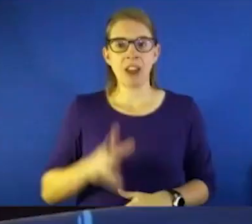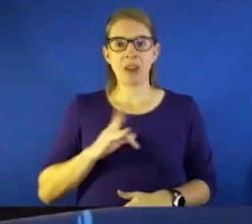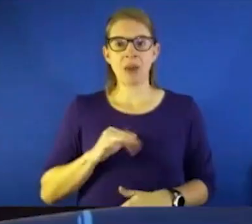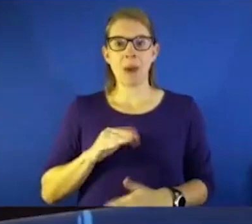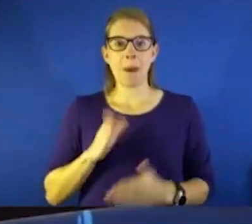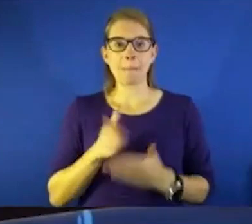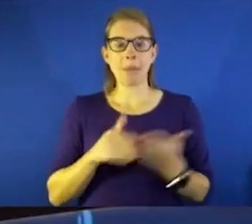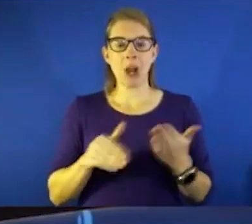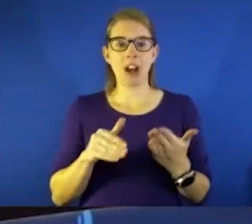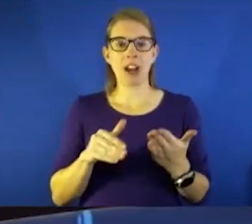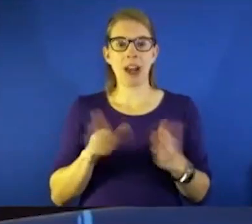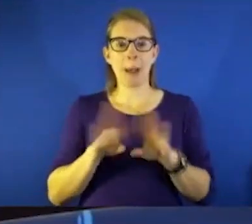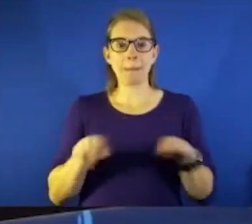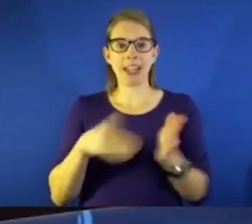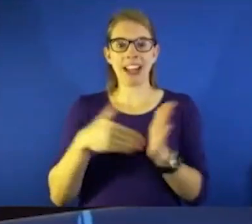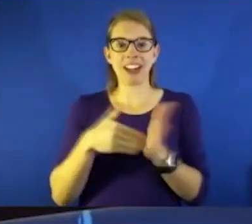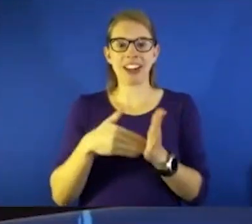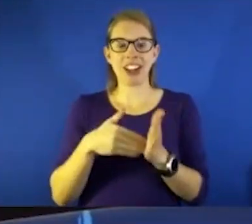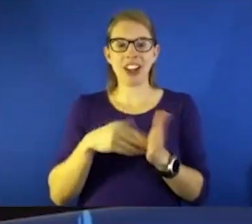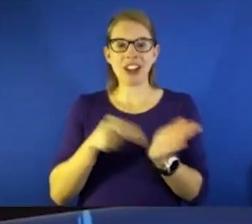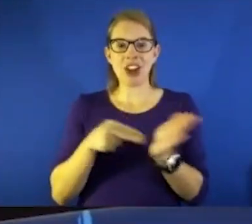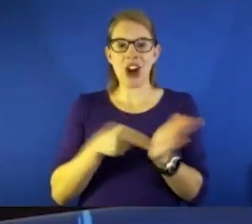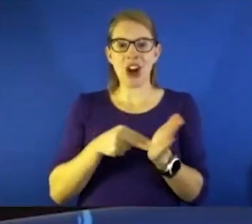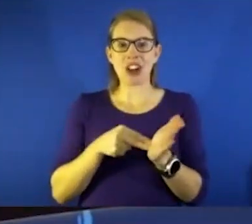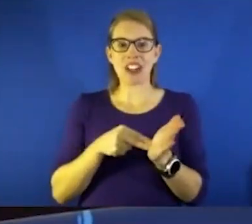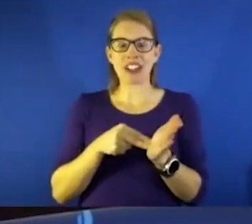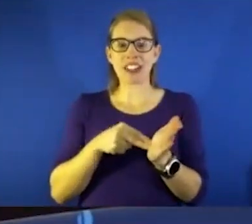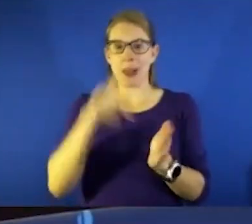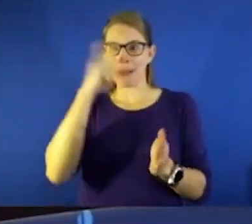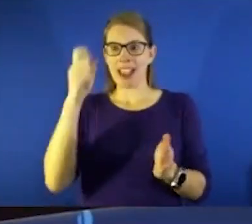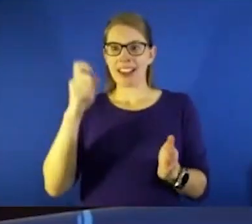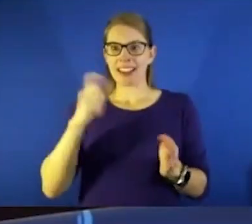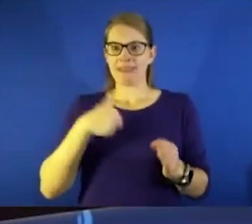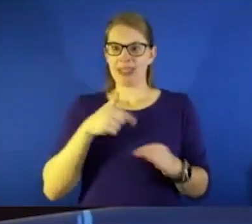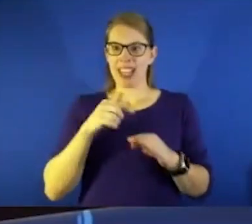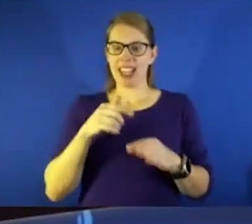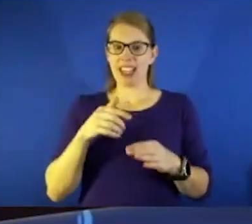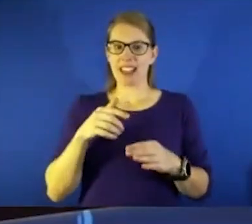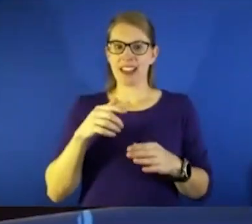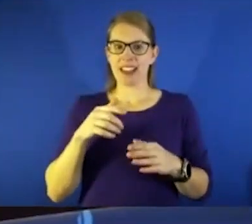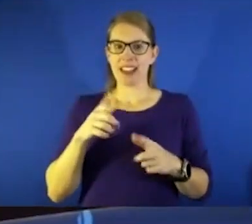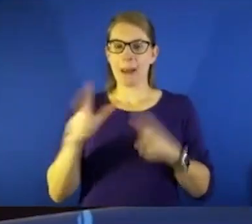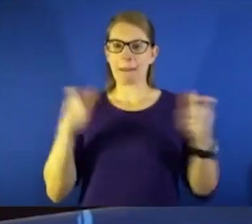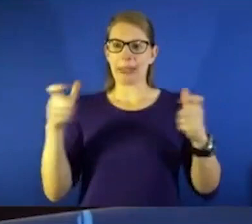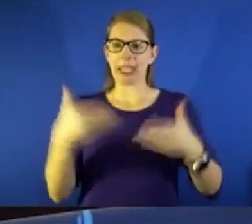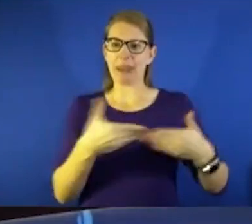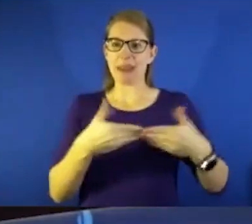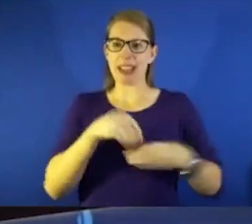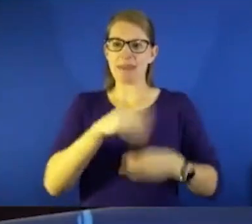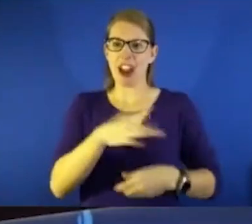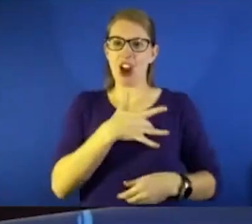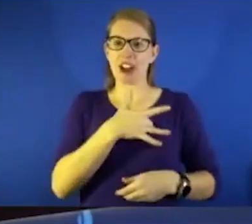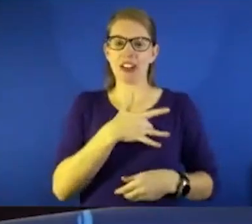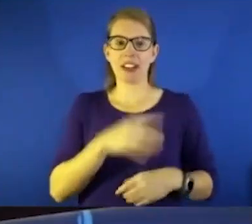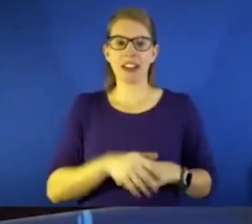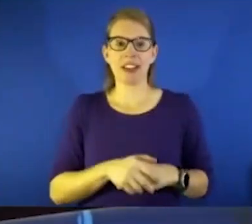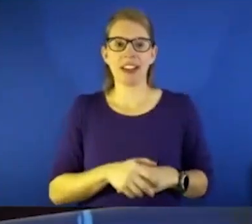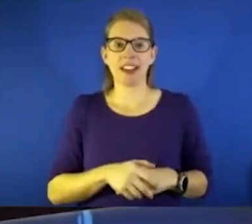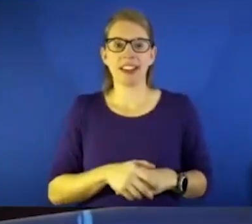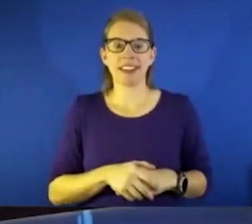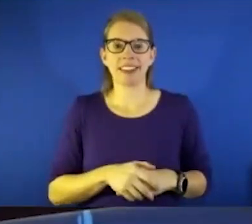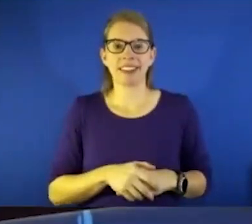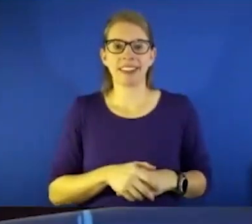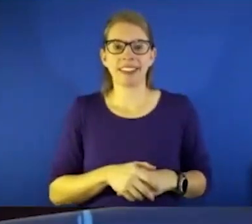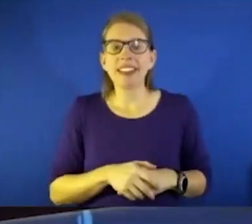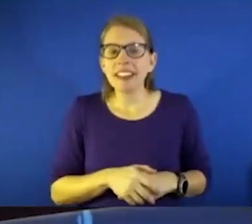give it to me, which is appropriate Because I'm he's a big, child and you're a at big heart. baby. You're a Hey, big baby. Wait a minute. I just I was a big baby. Some people say I have the man flu now and then. All right,